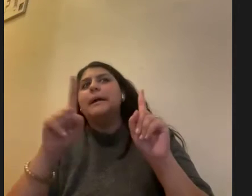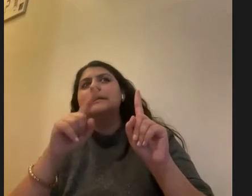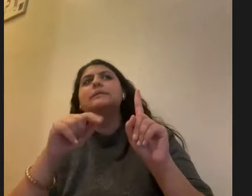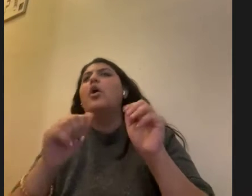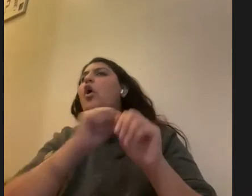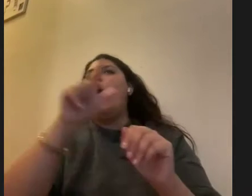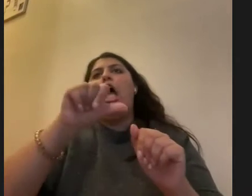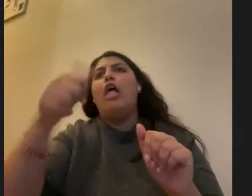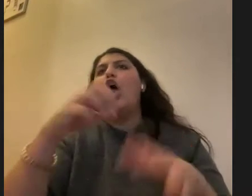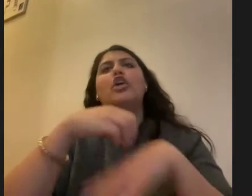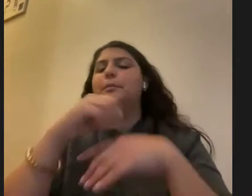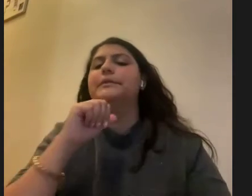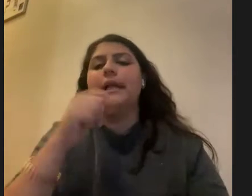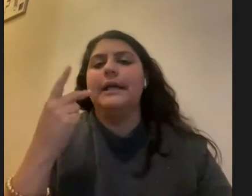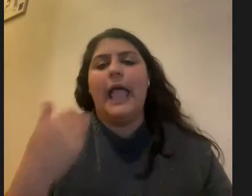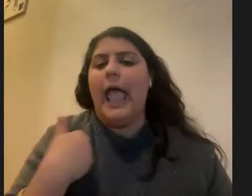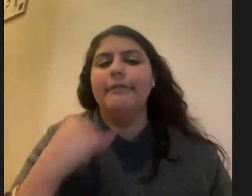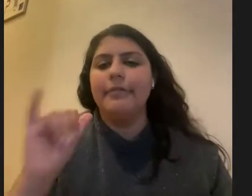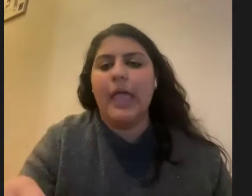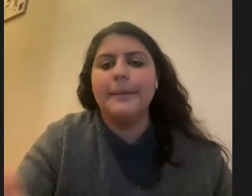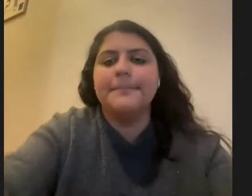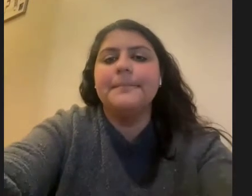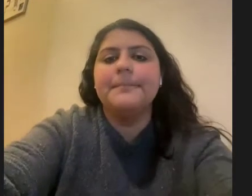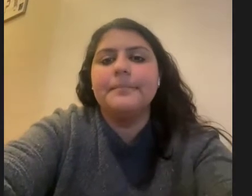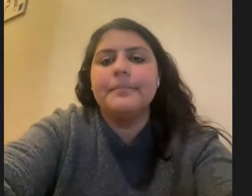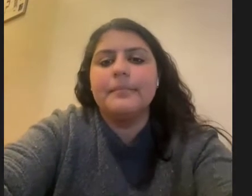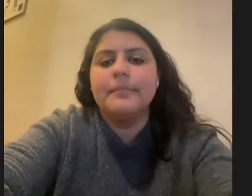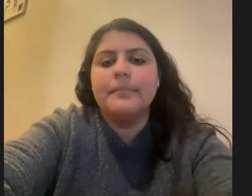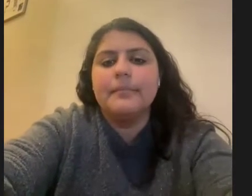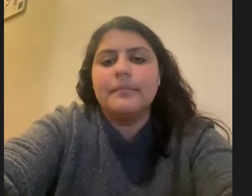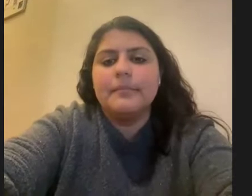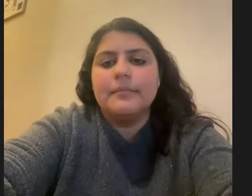1. Yep. Excellent. Let's see.